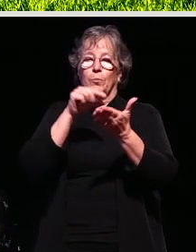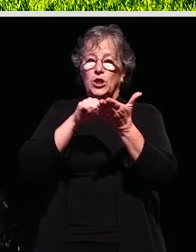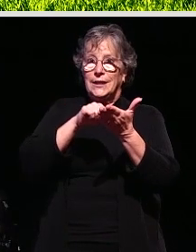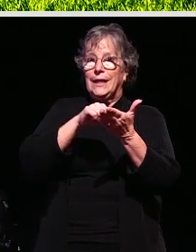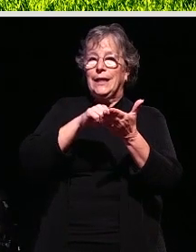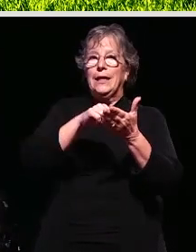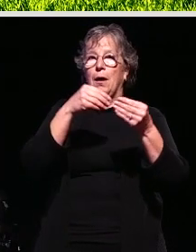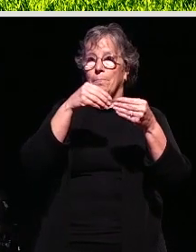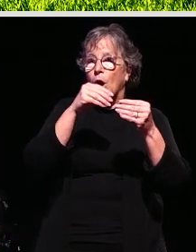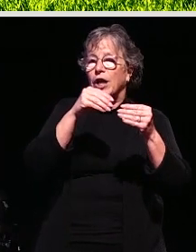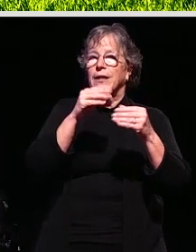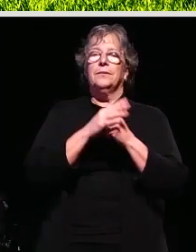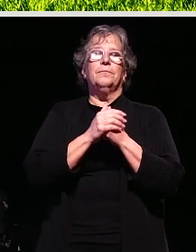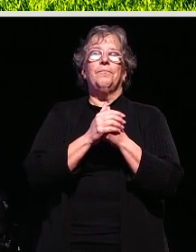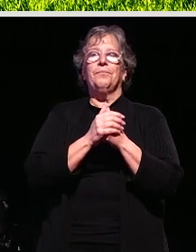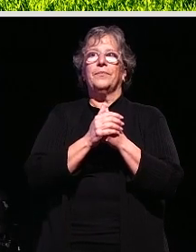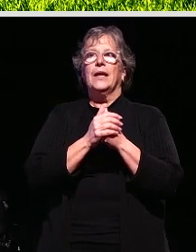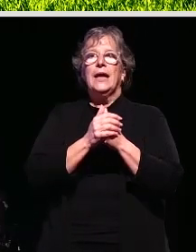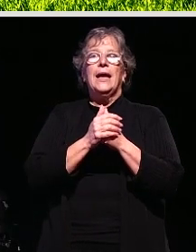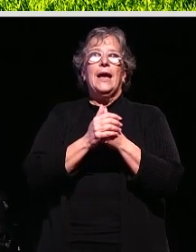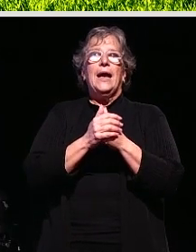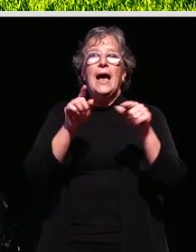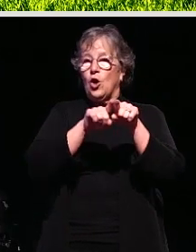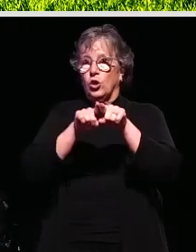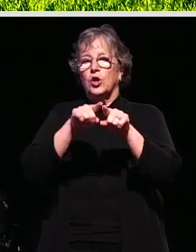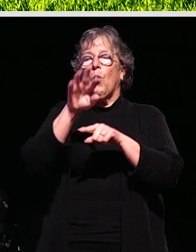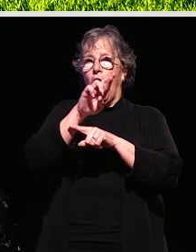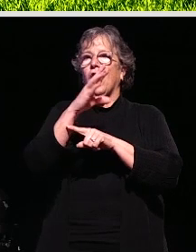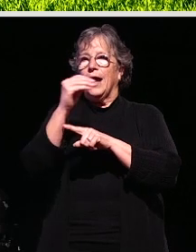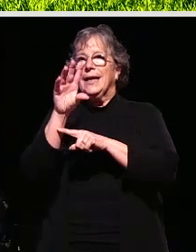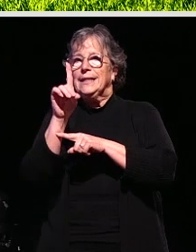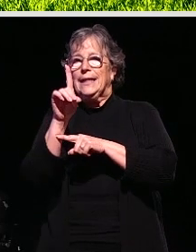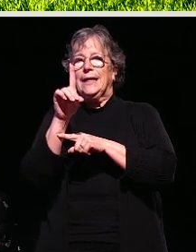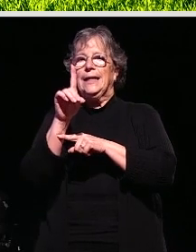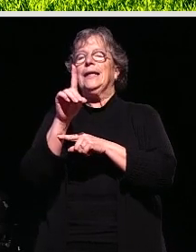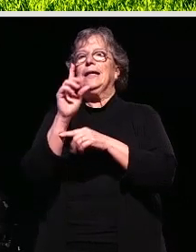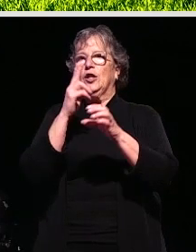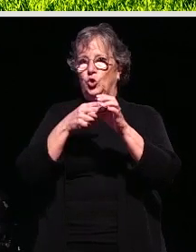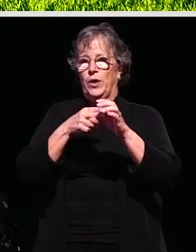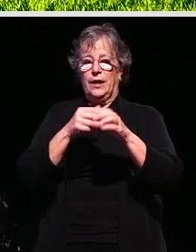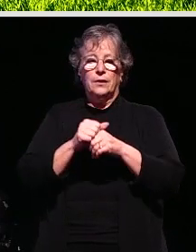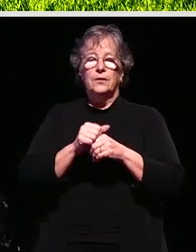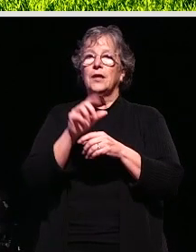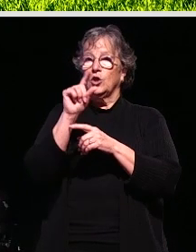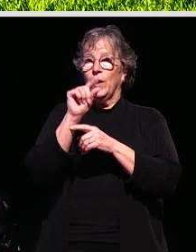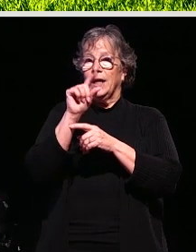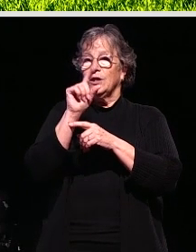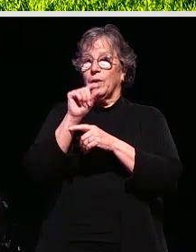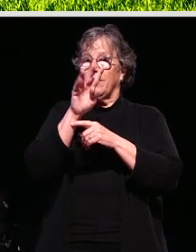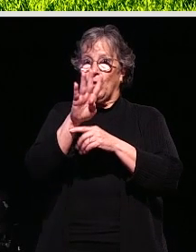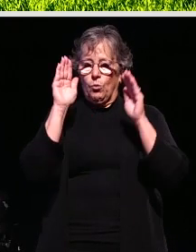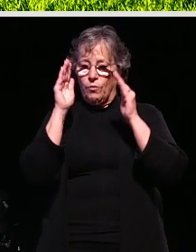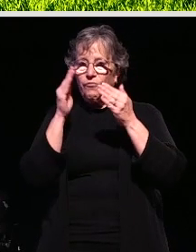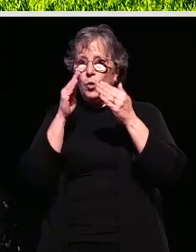purchase order, or with an active R&D engagement heading towards sales. In 2024, we focused on really refining those unit economics that I discussed